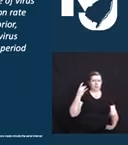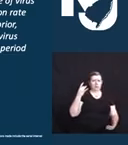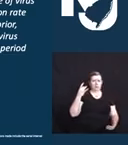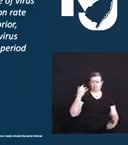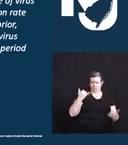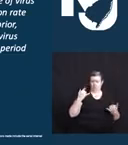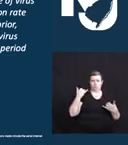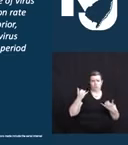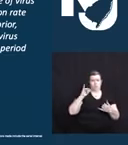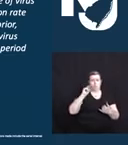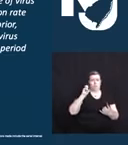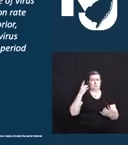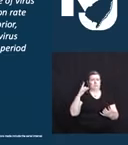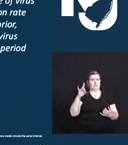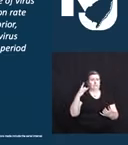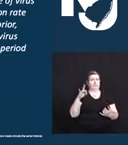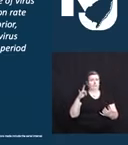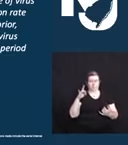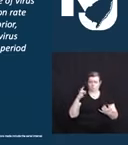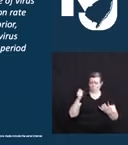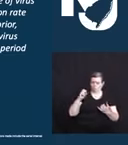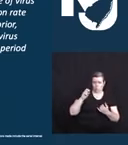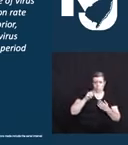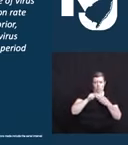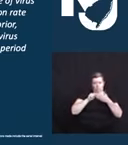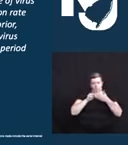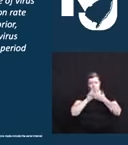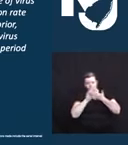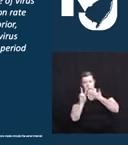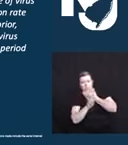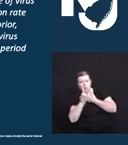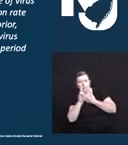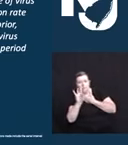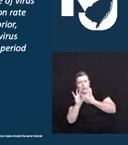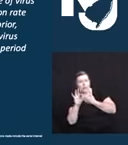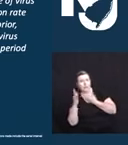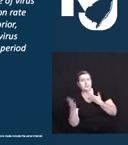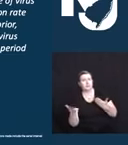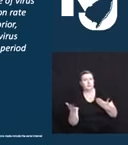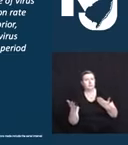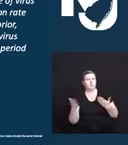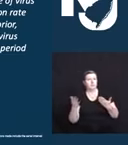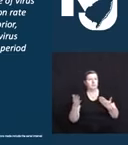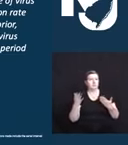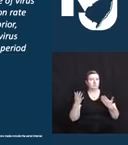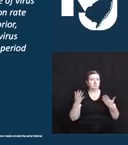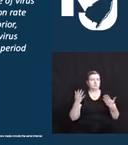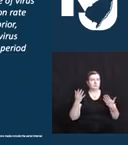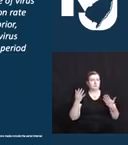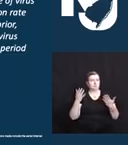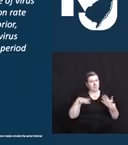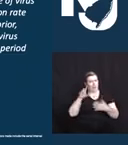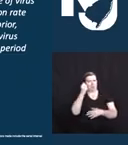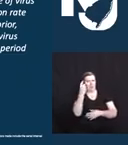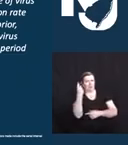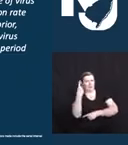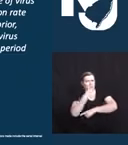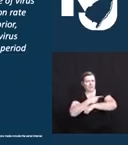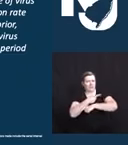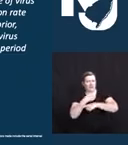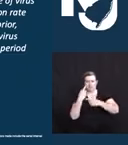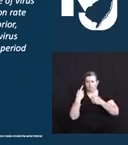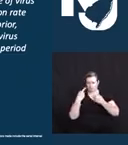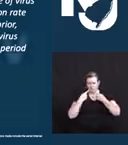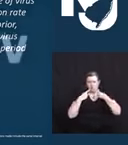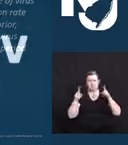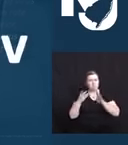the 29th, giving 11 days runway, which the mall operators had requested. I was back and forth with one of the big